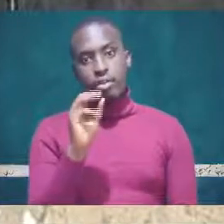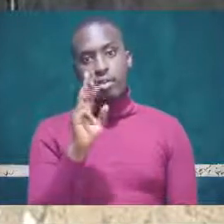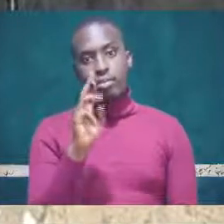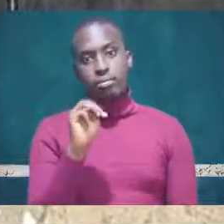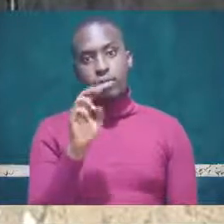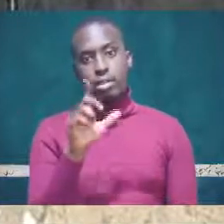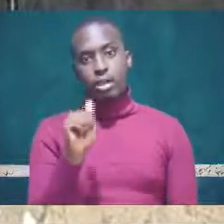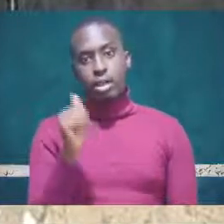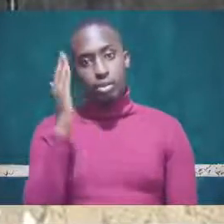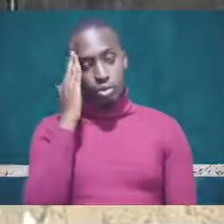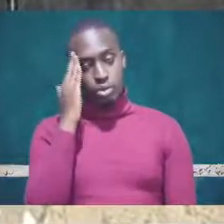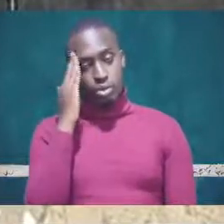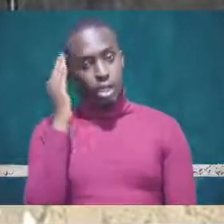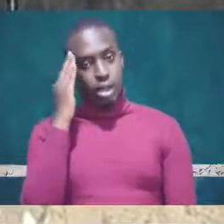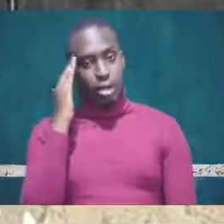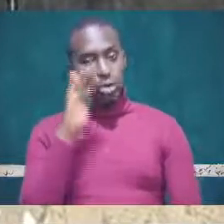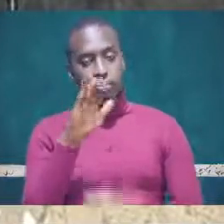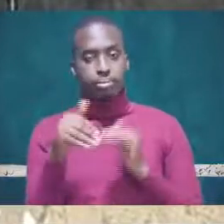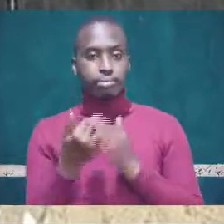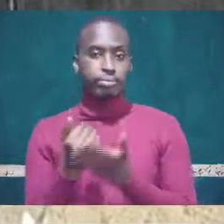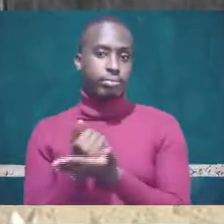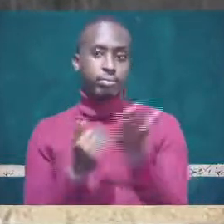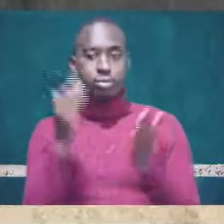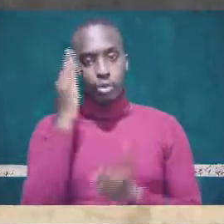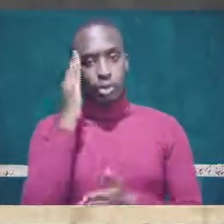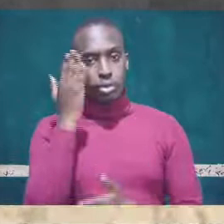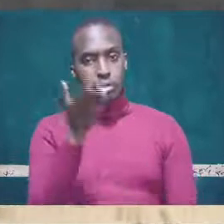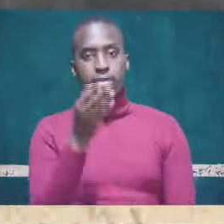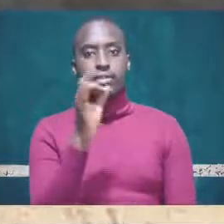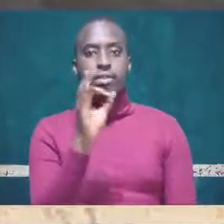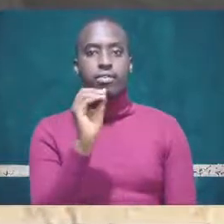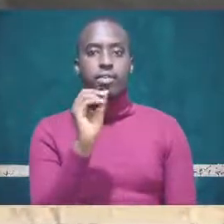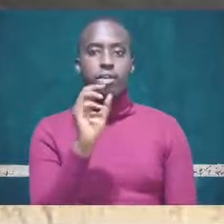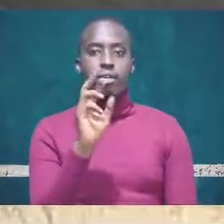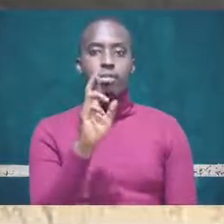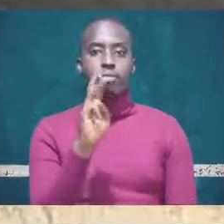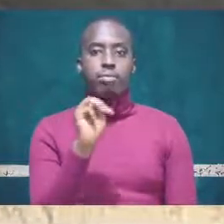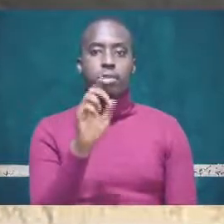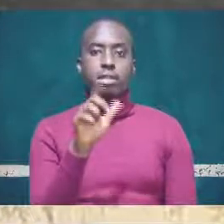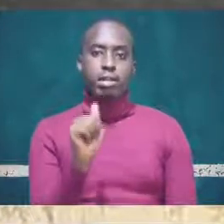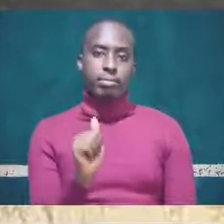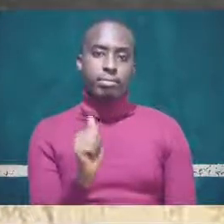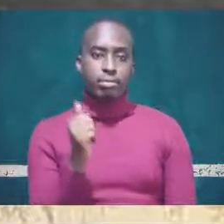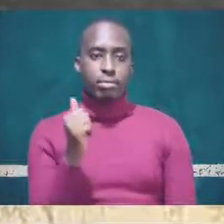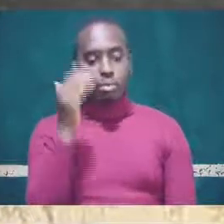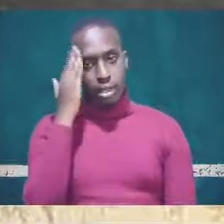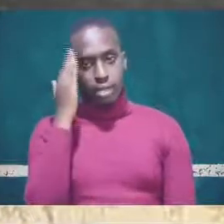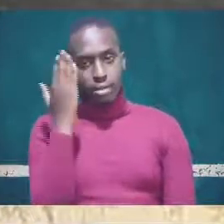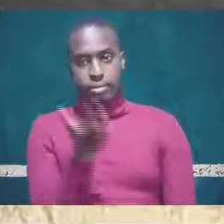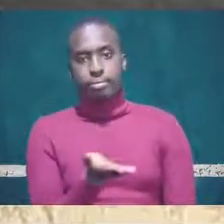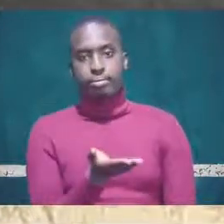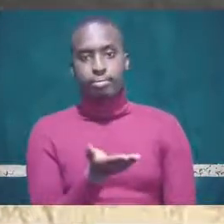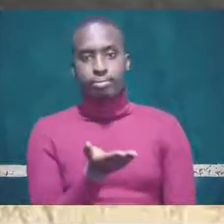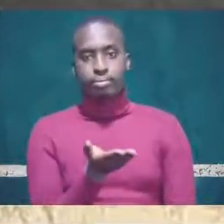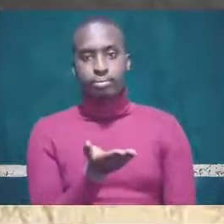know, I know most of you know this formula. Let me put it here. Most of you know this formula.